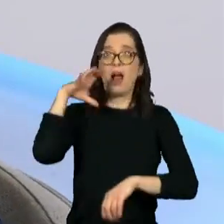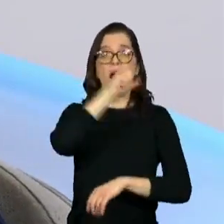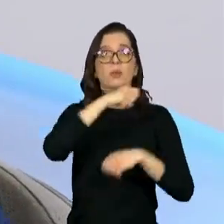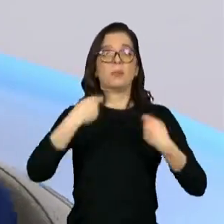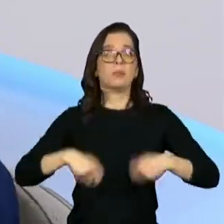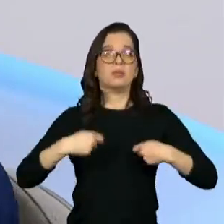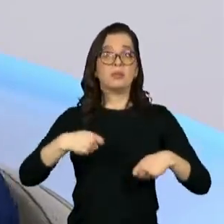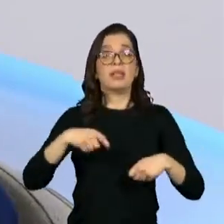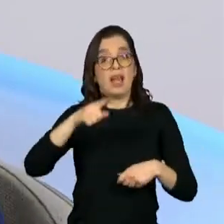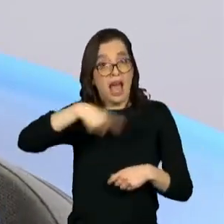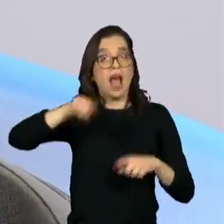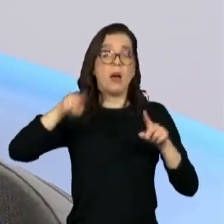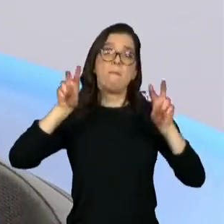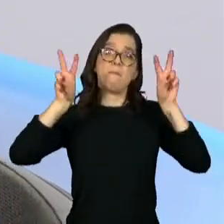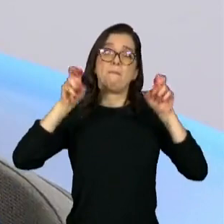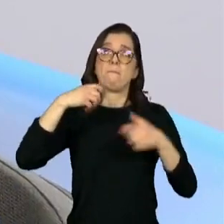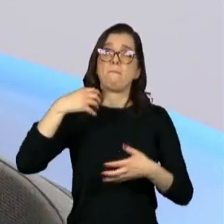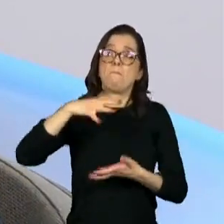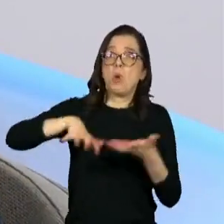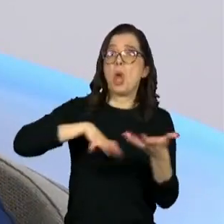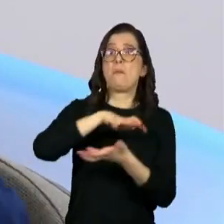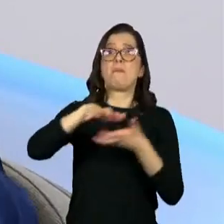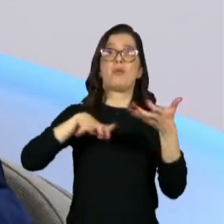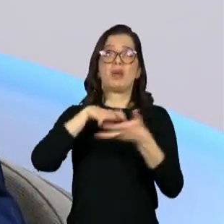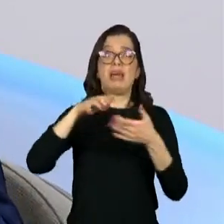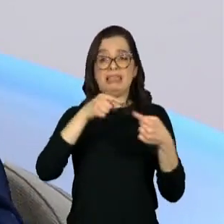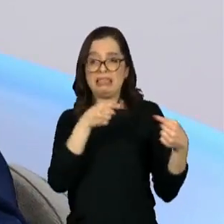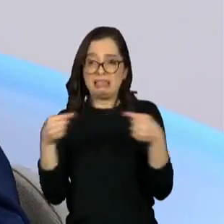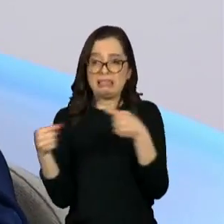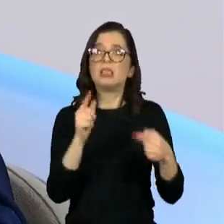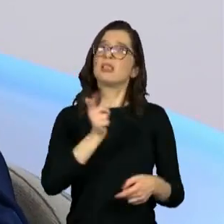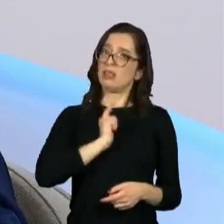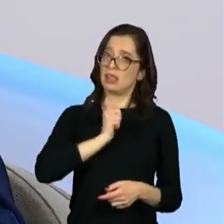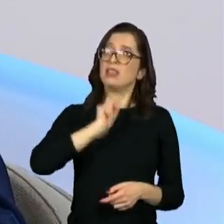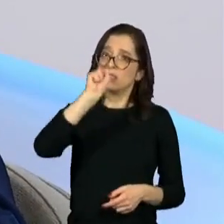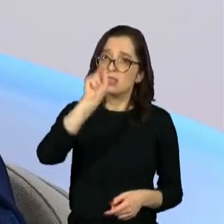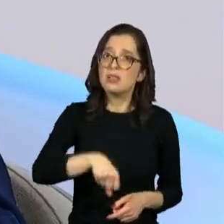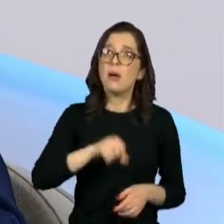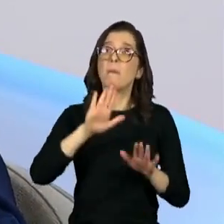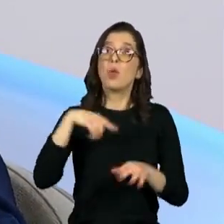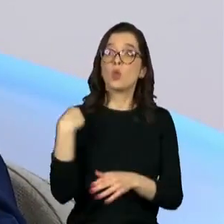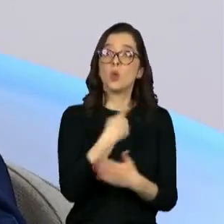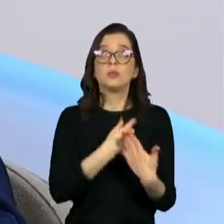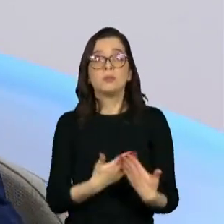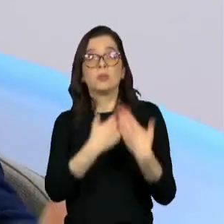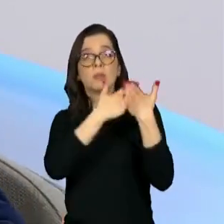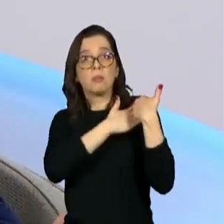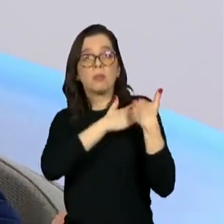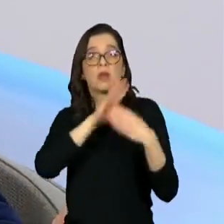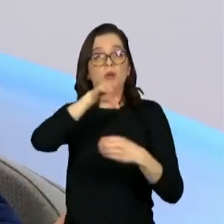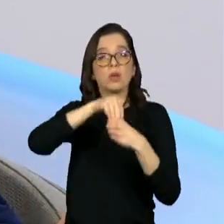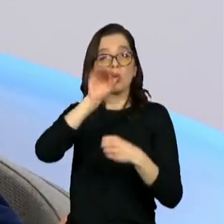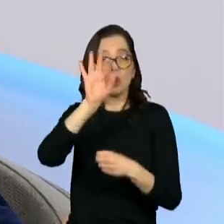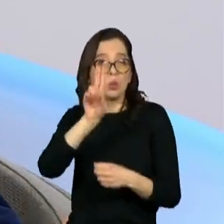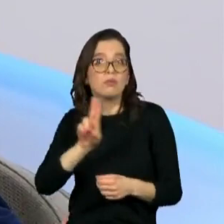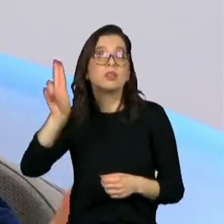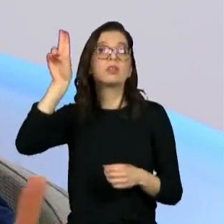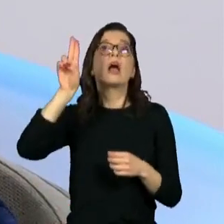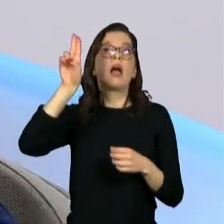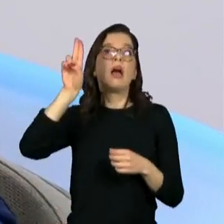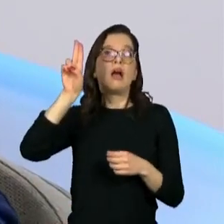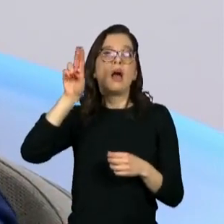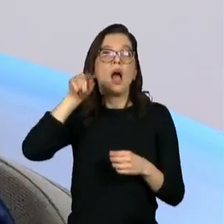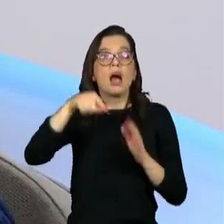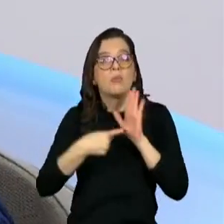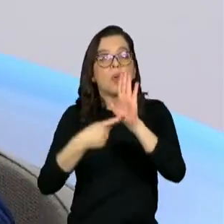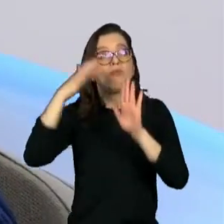controversial. They involve competing values. But I think our job in higher education, especially in moral and political